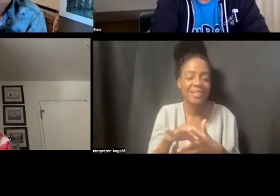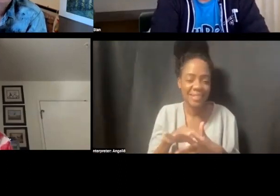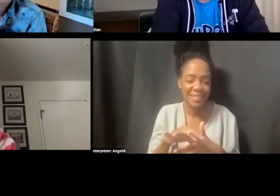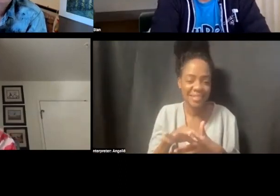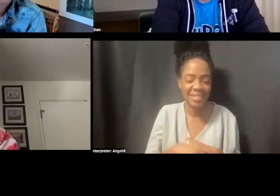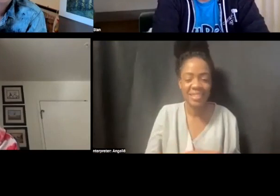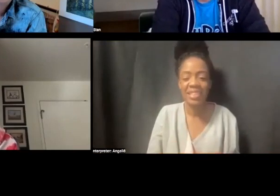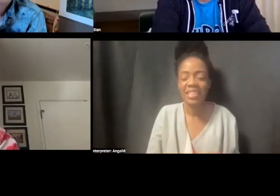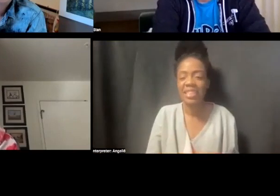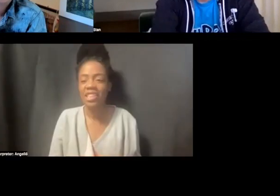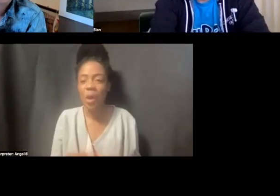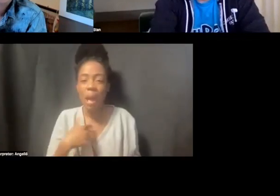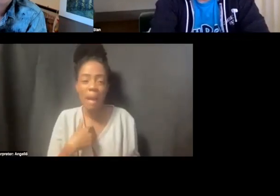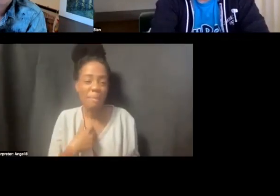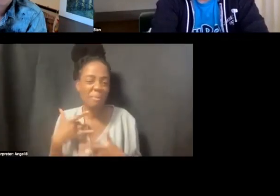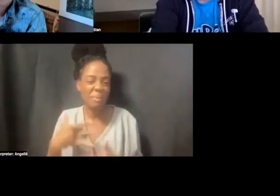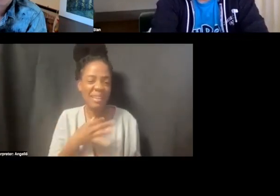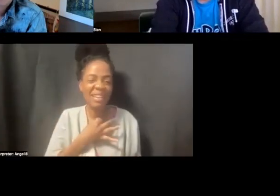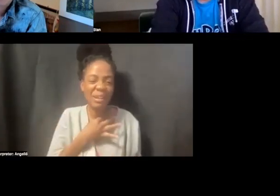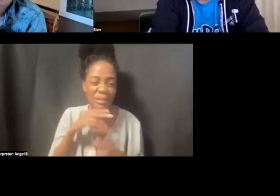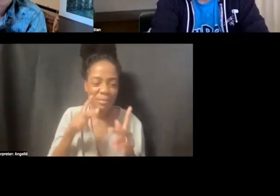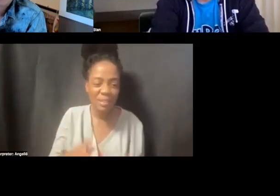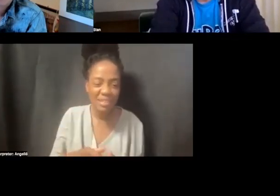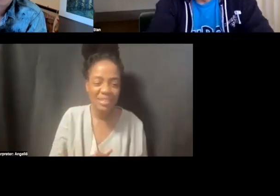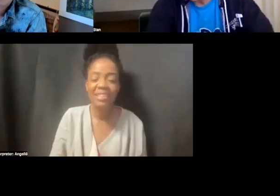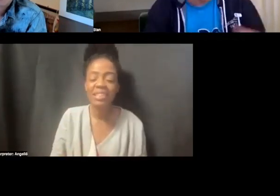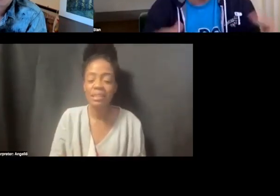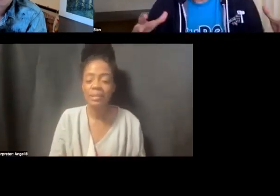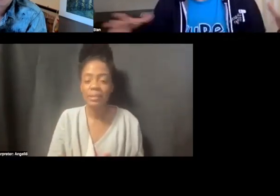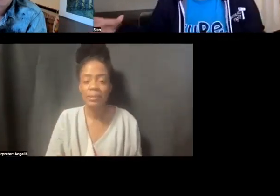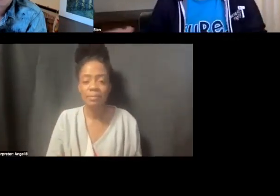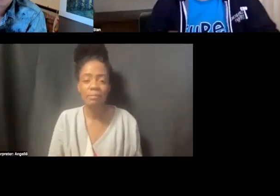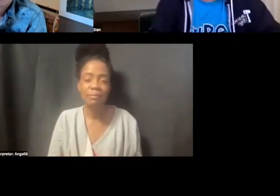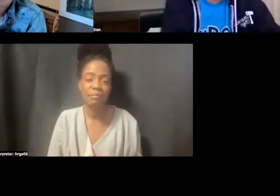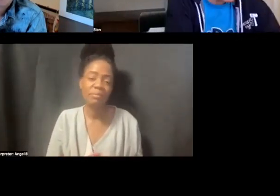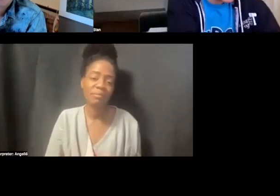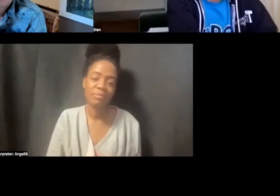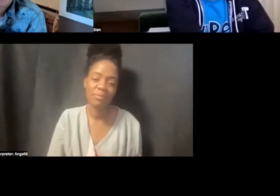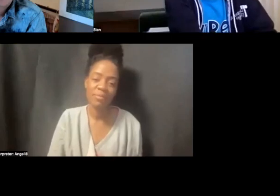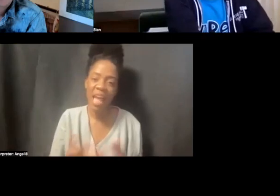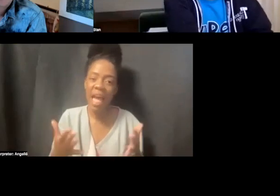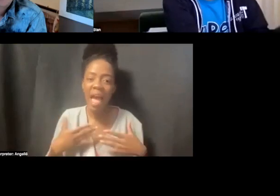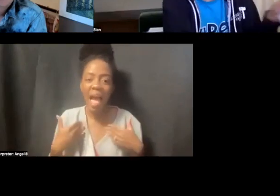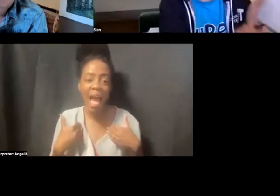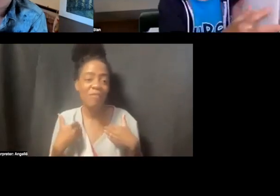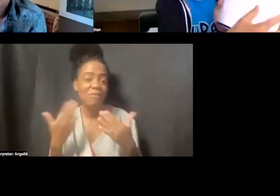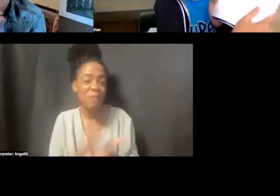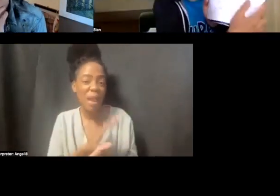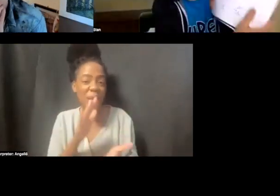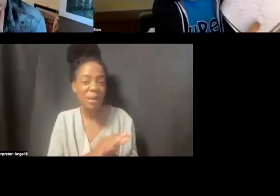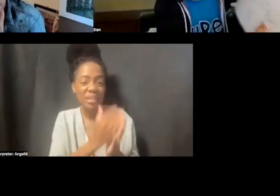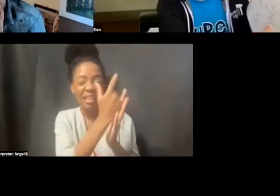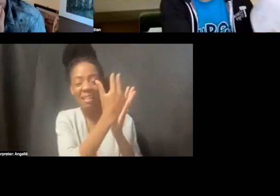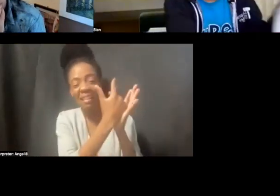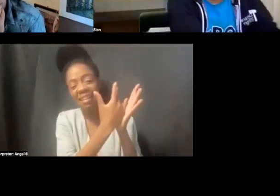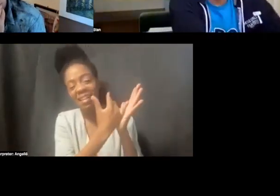just such a curious person that everything, I have just like papers here like of ideas